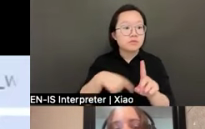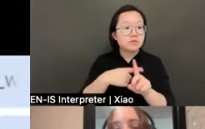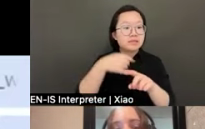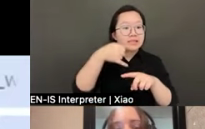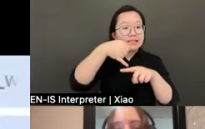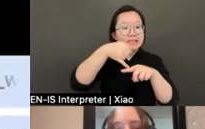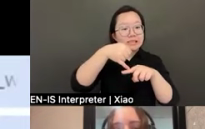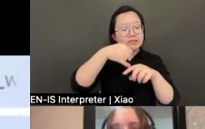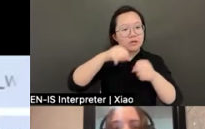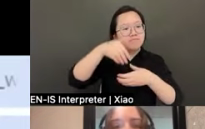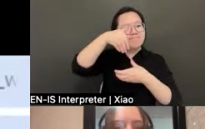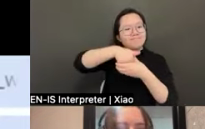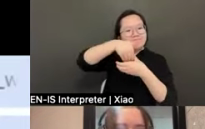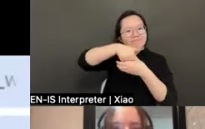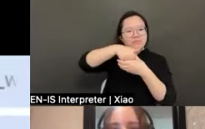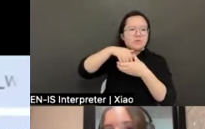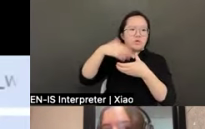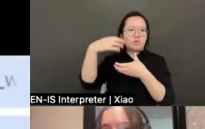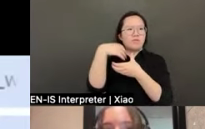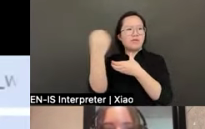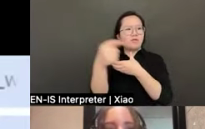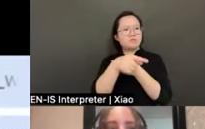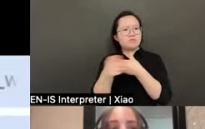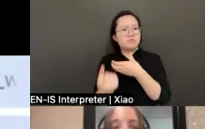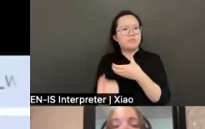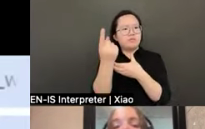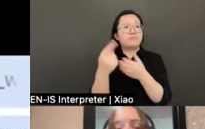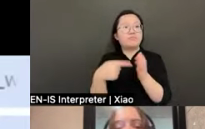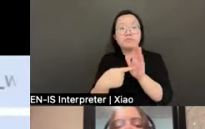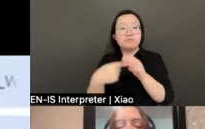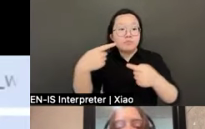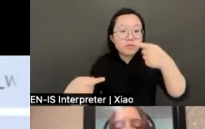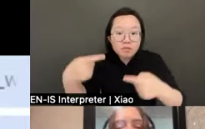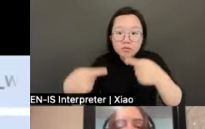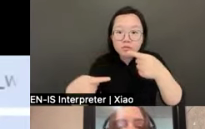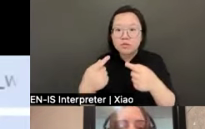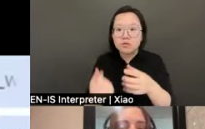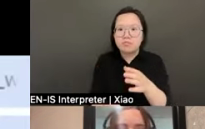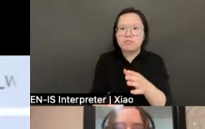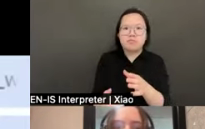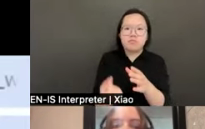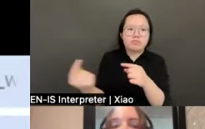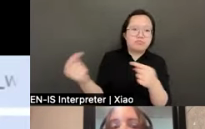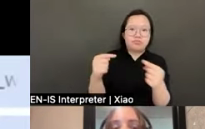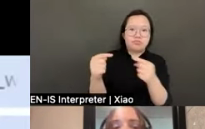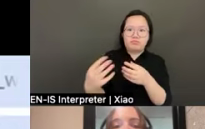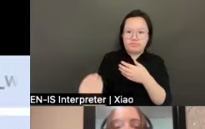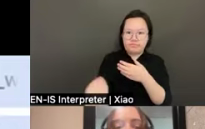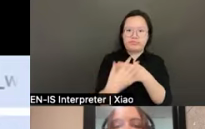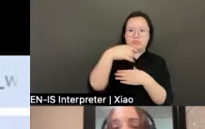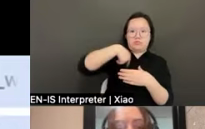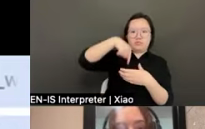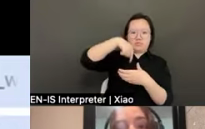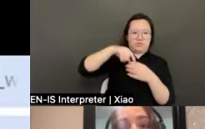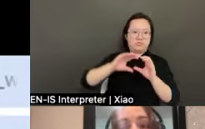have to focus on external factors, like, for example, political factors or others. It can also be internal to your consortium. For